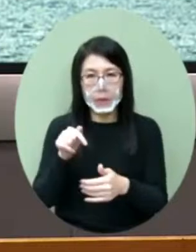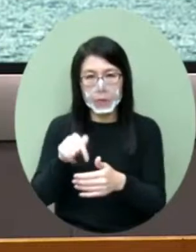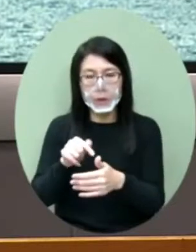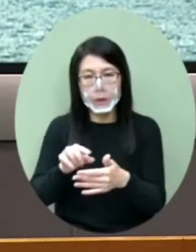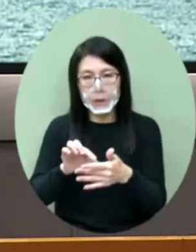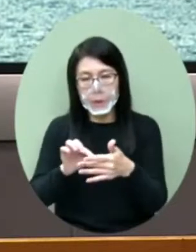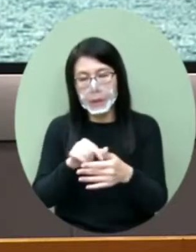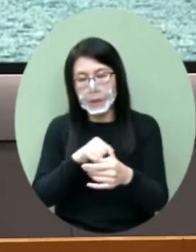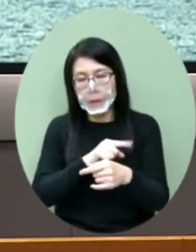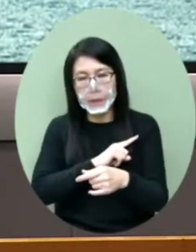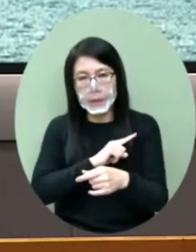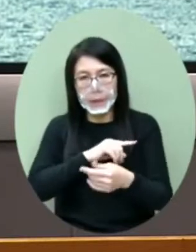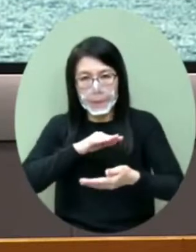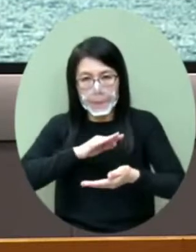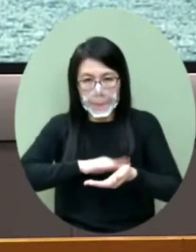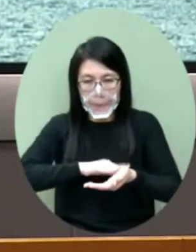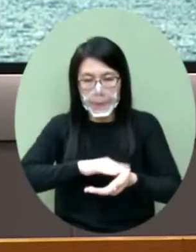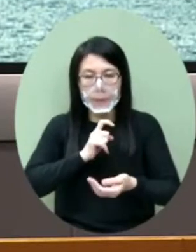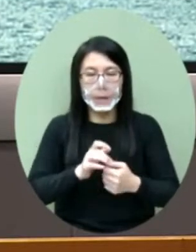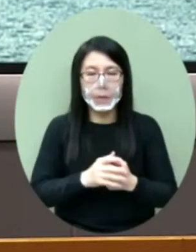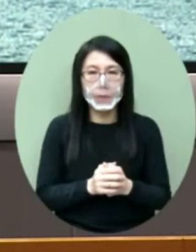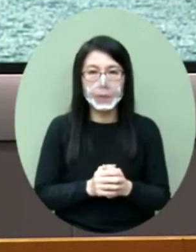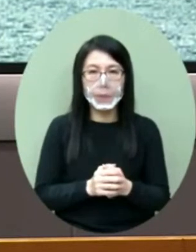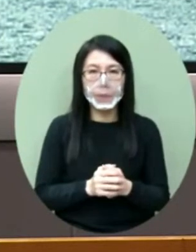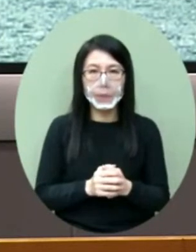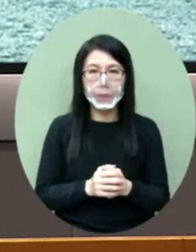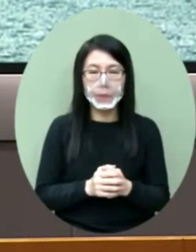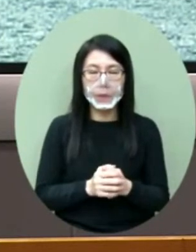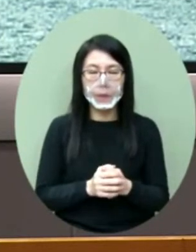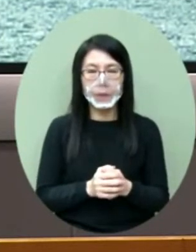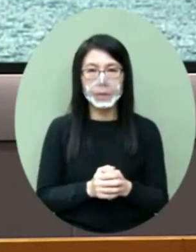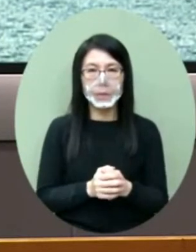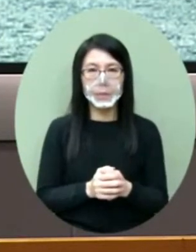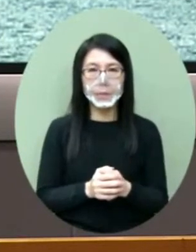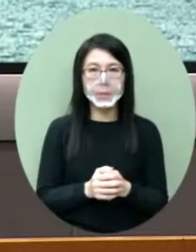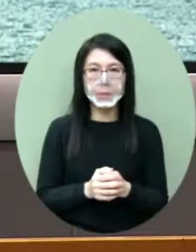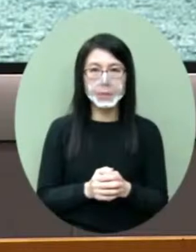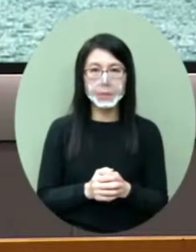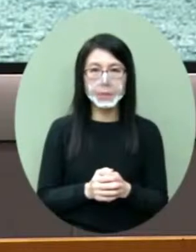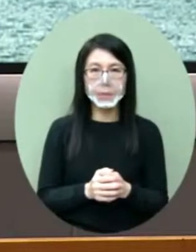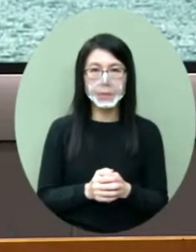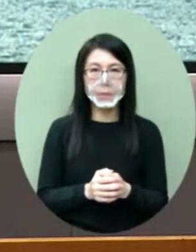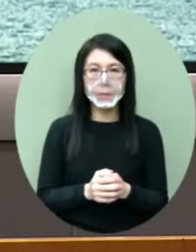of which had underlying illnesses.